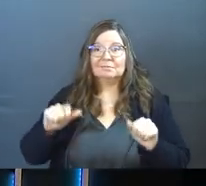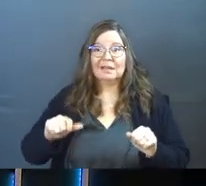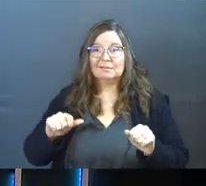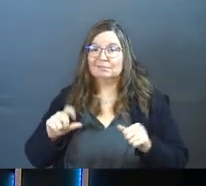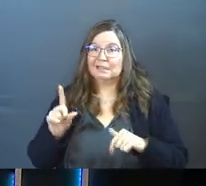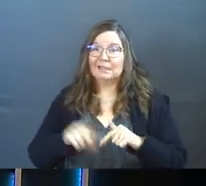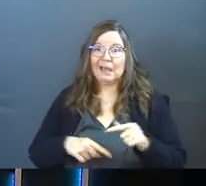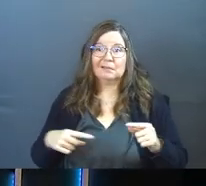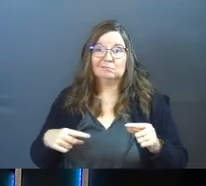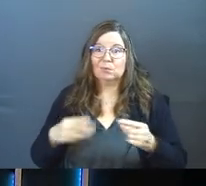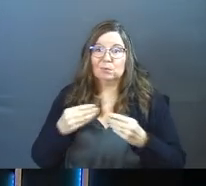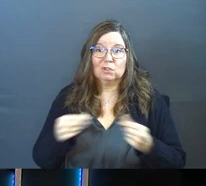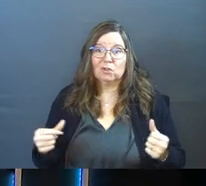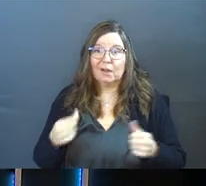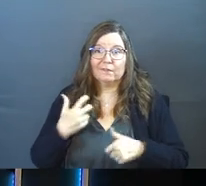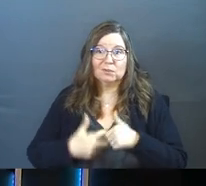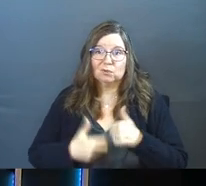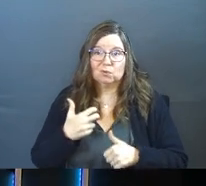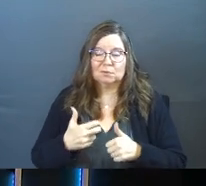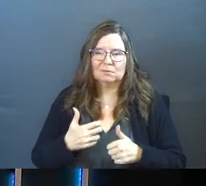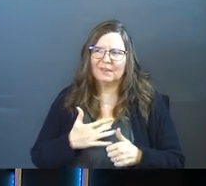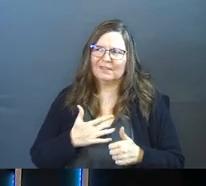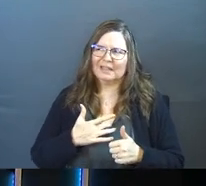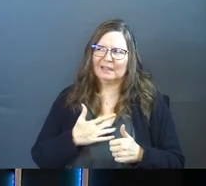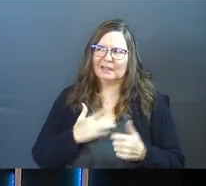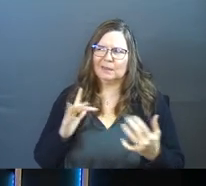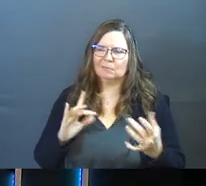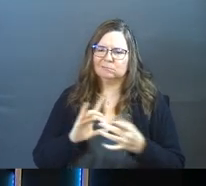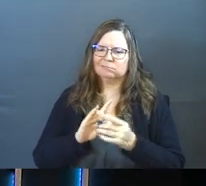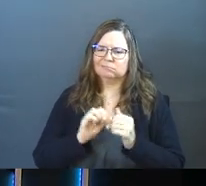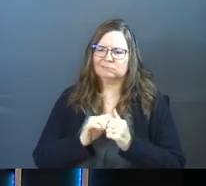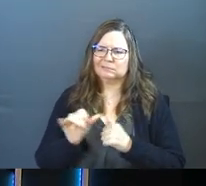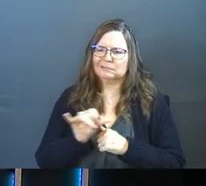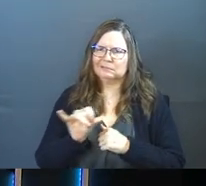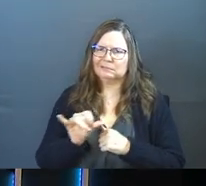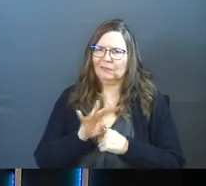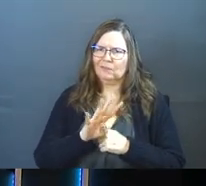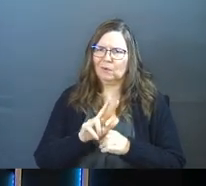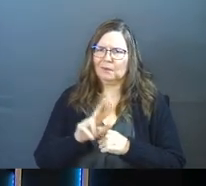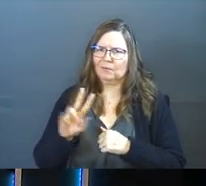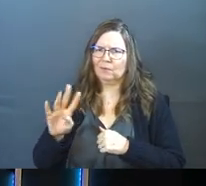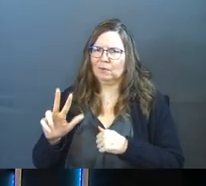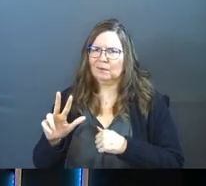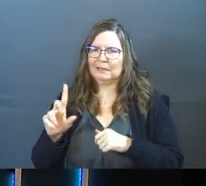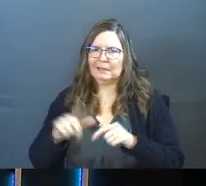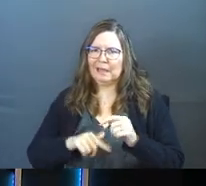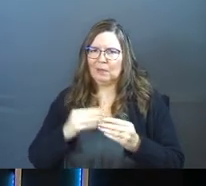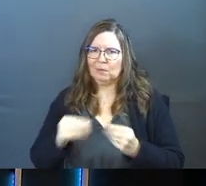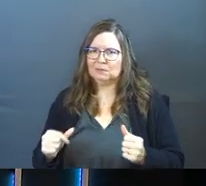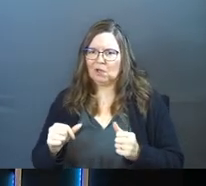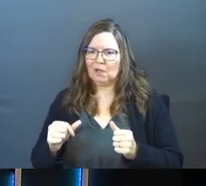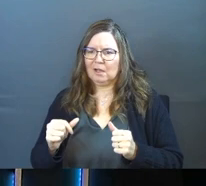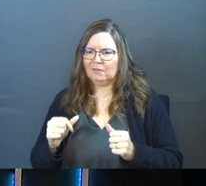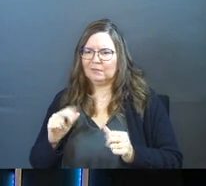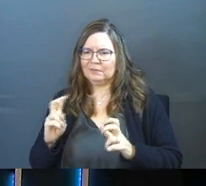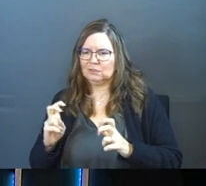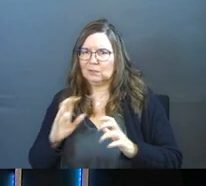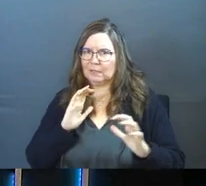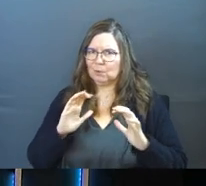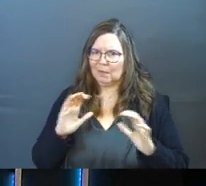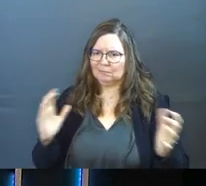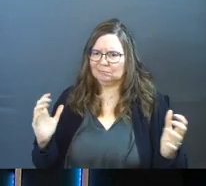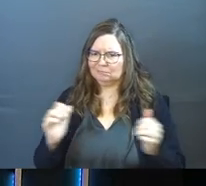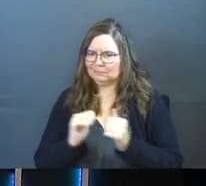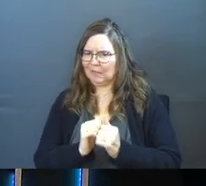to resolve issues. Kind of feel like those are tied, right? At 43%, inability to resolve issues, communication, those go